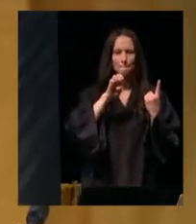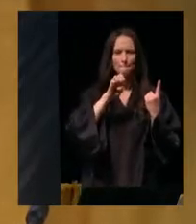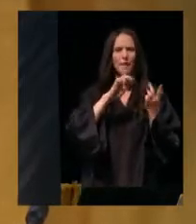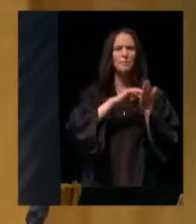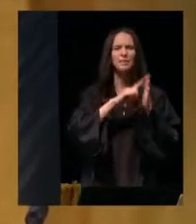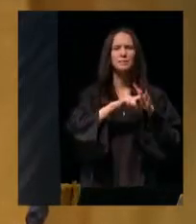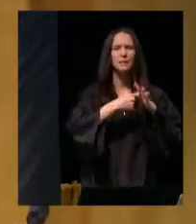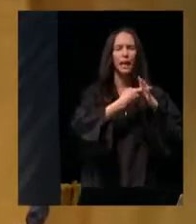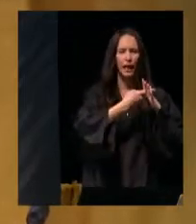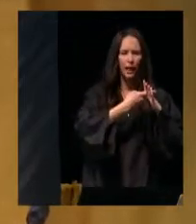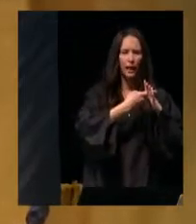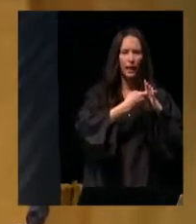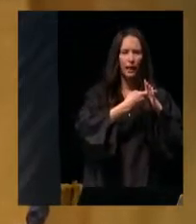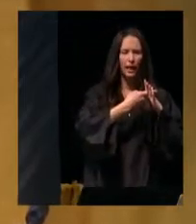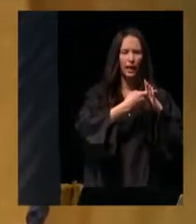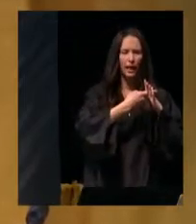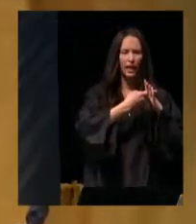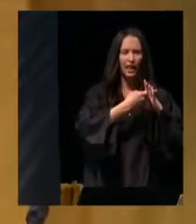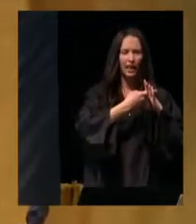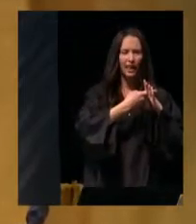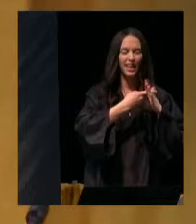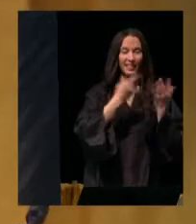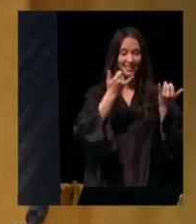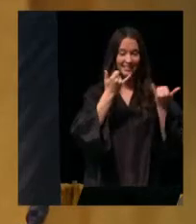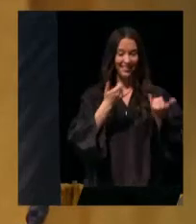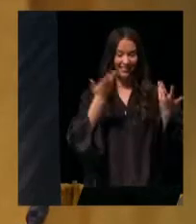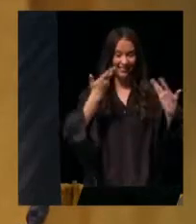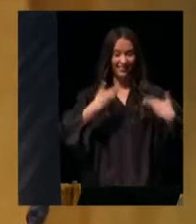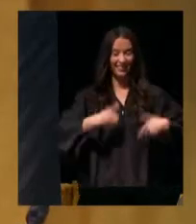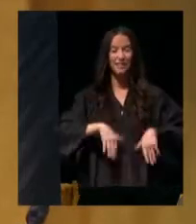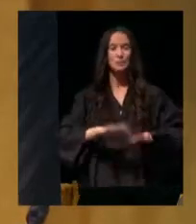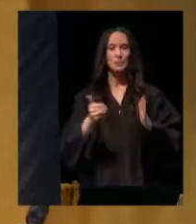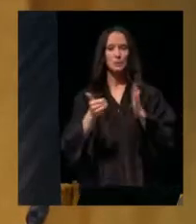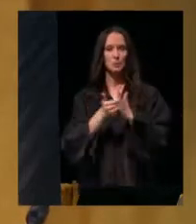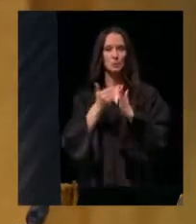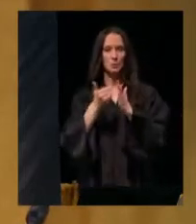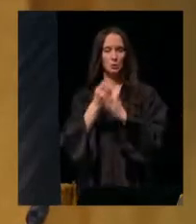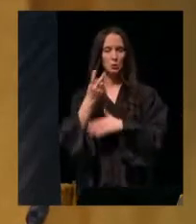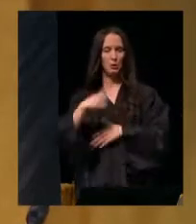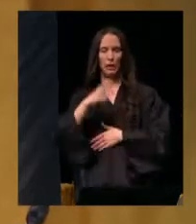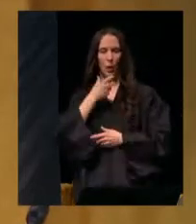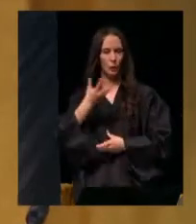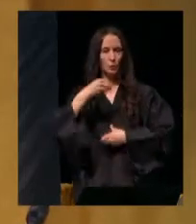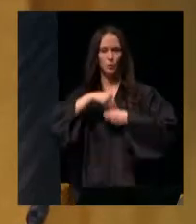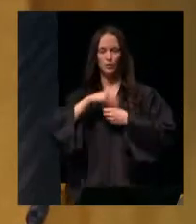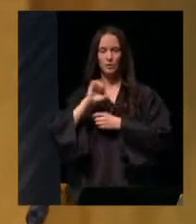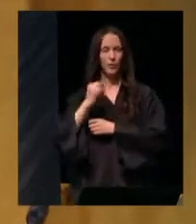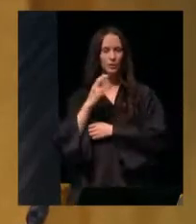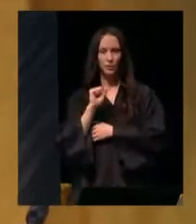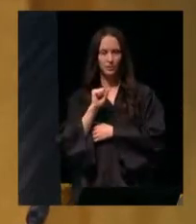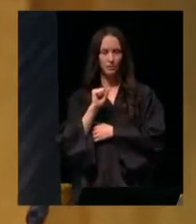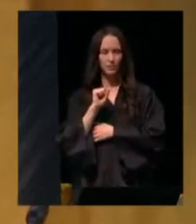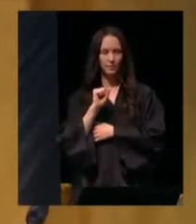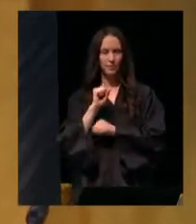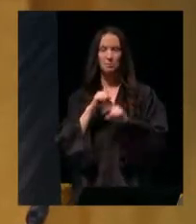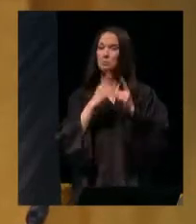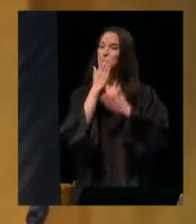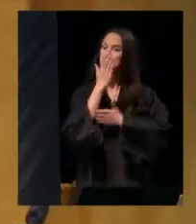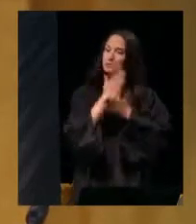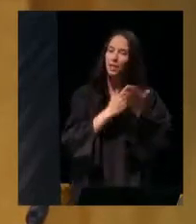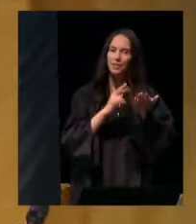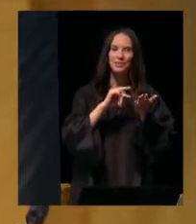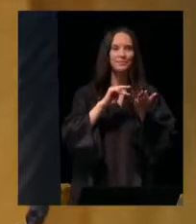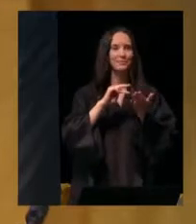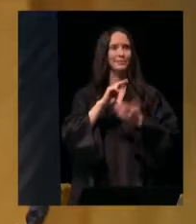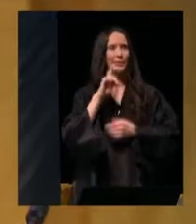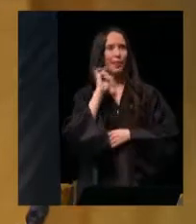beginning. After today, you begin a new chapter in your life that does not include South High. For some, that sounds